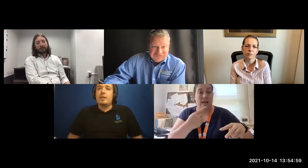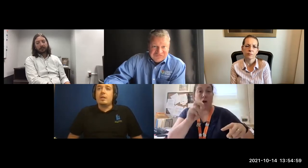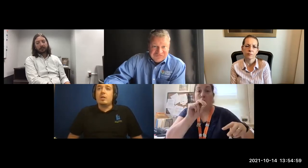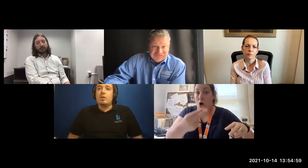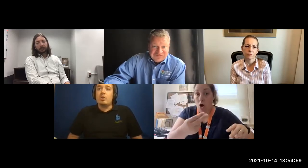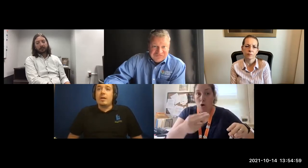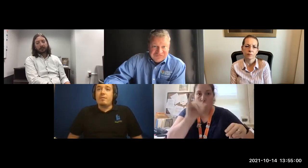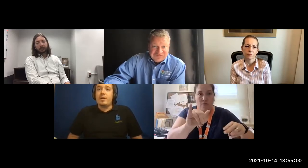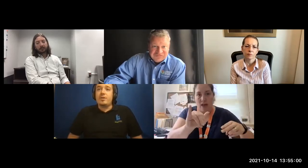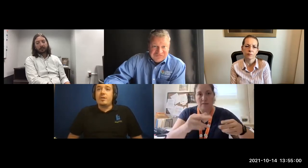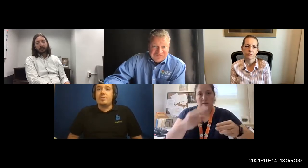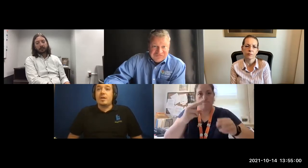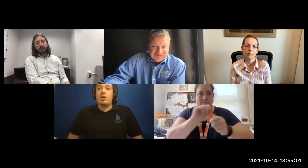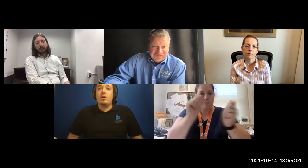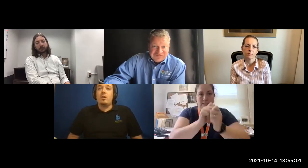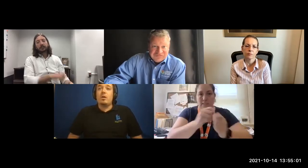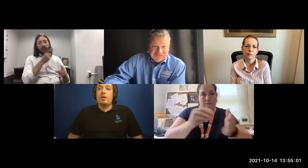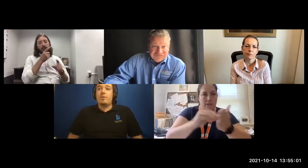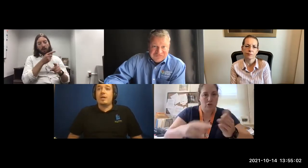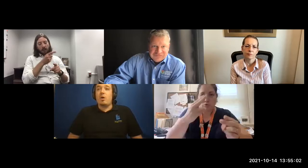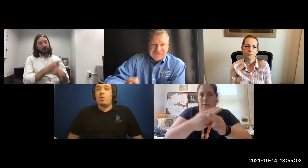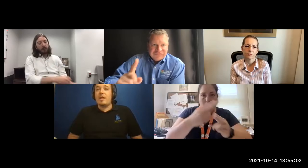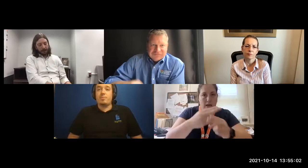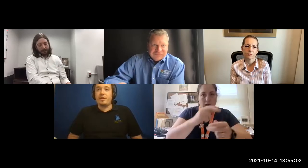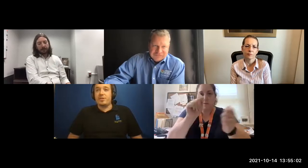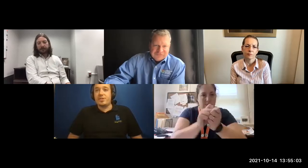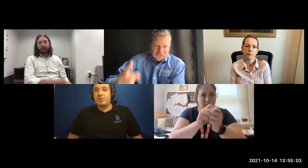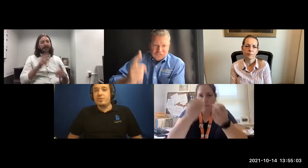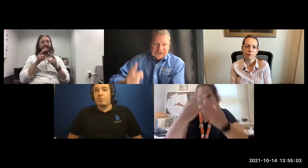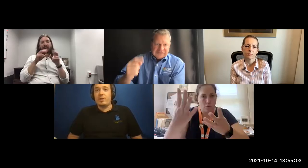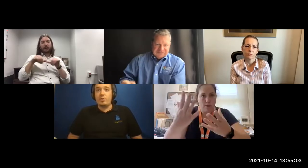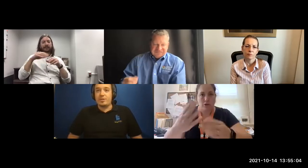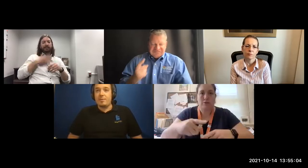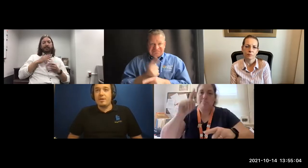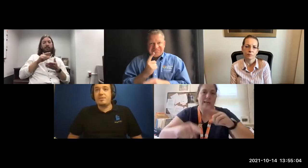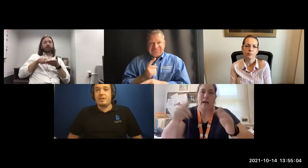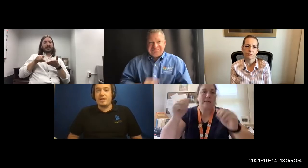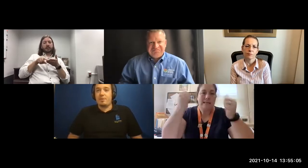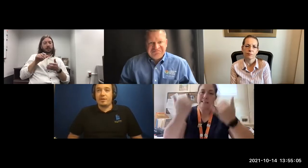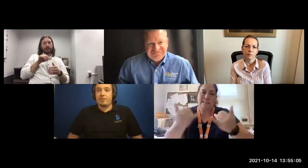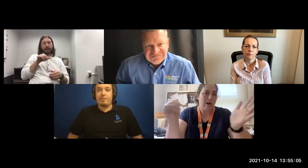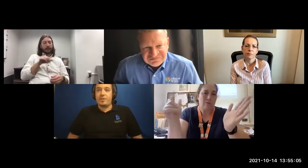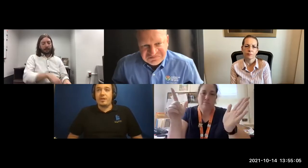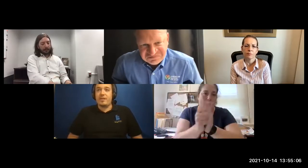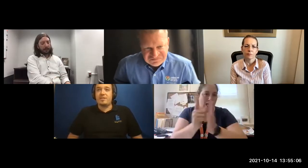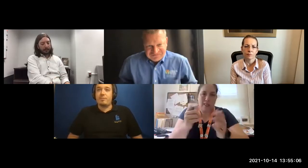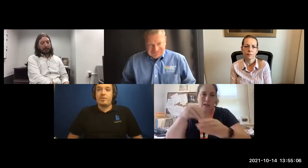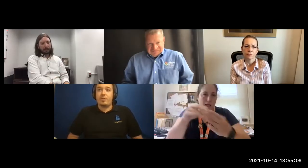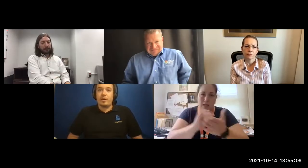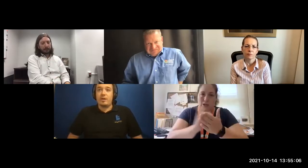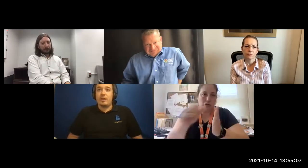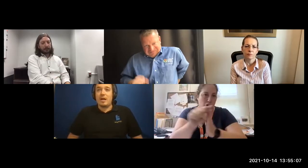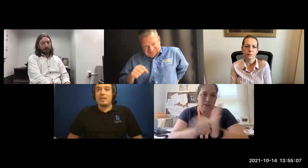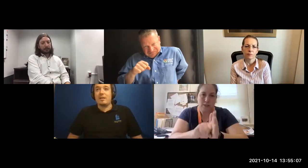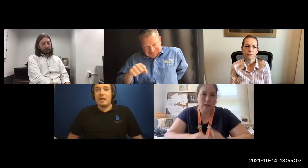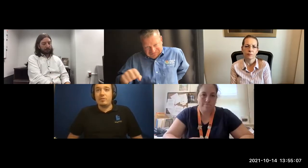We can look at information and say, oh, if we say, oh, that's a particular student and we know whose name it is, then it's that particular information, and that's information